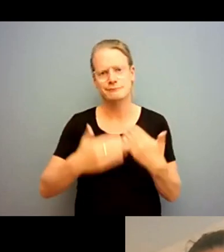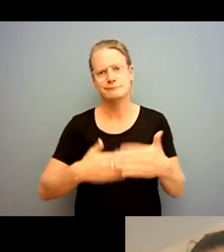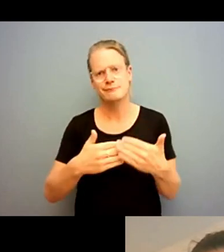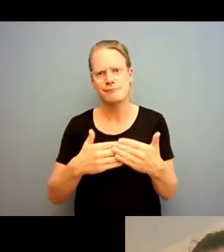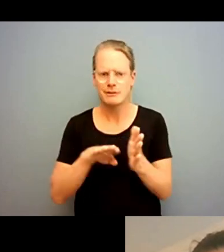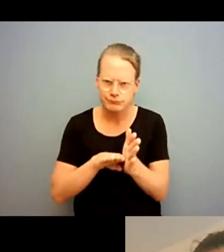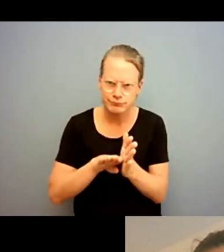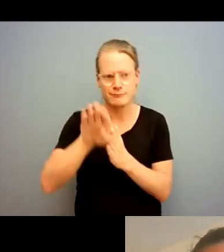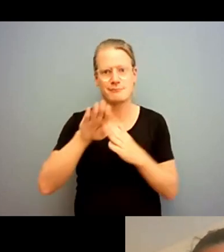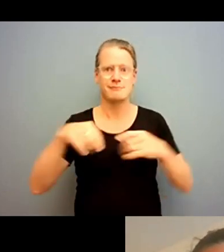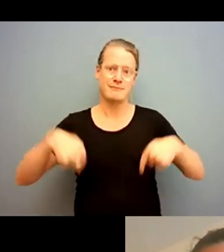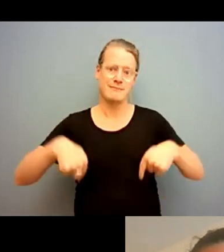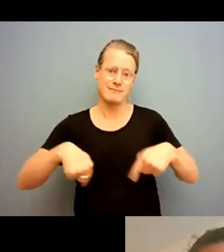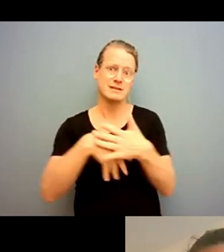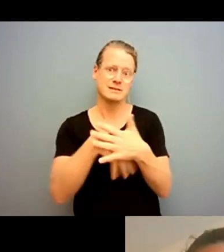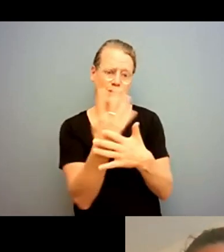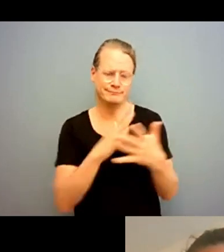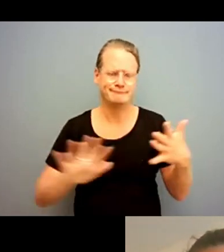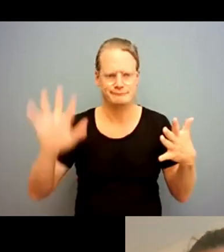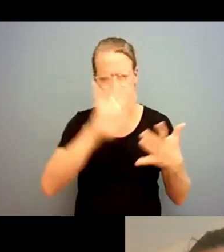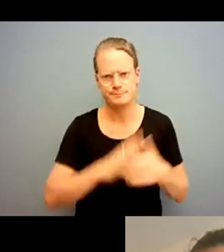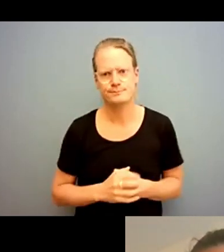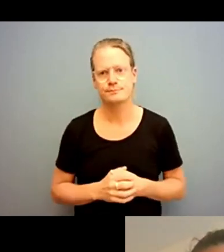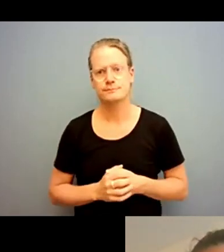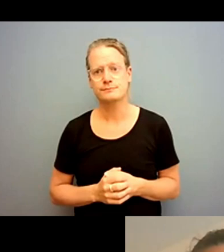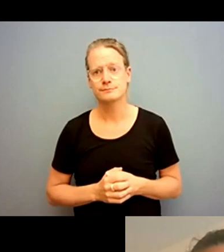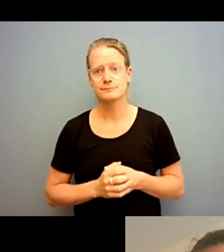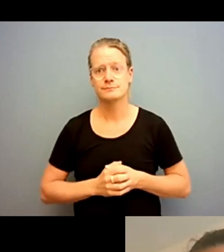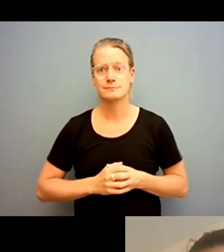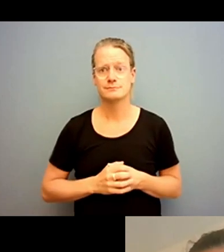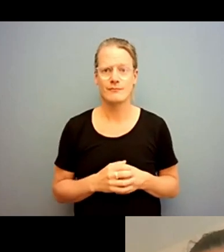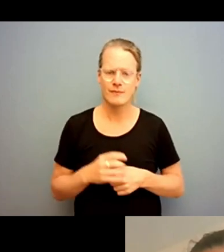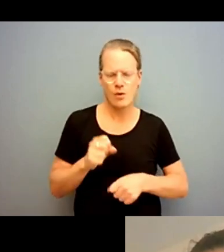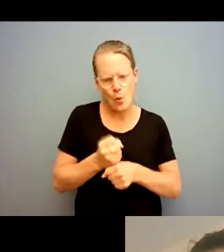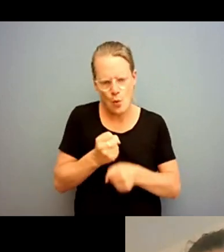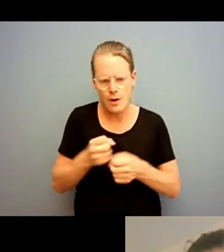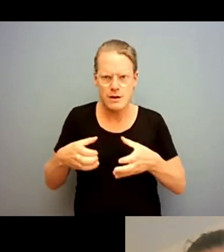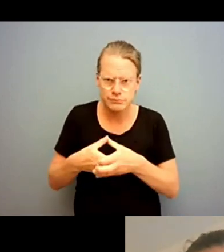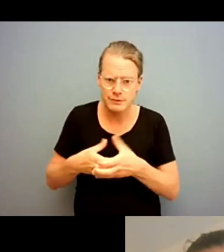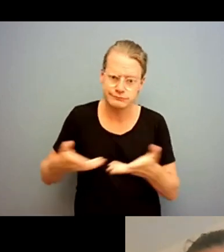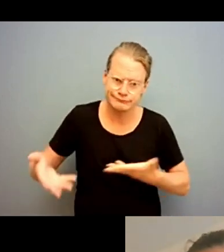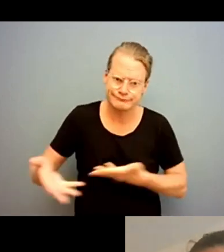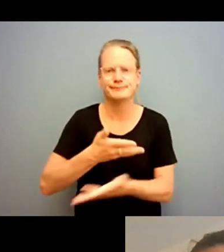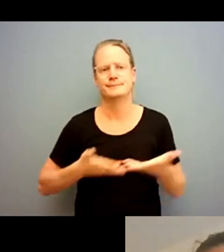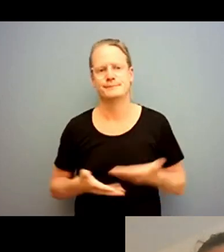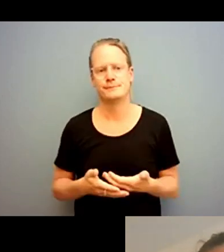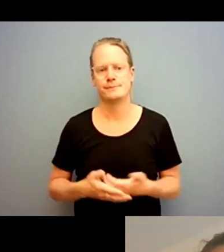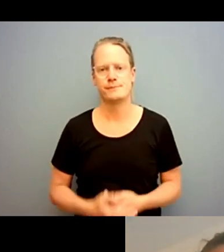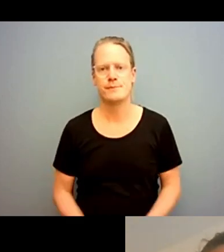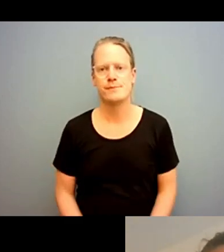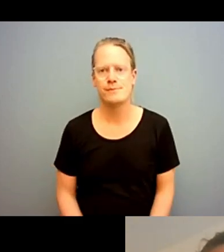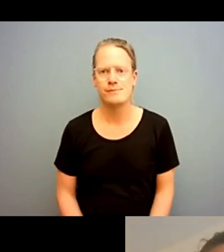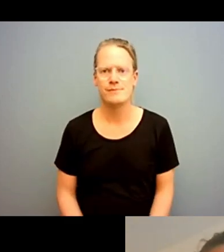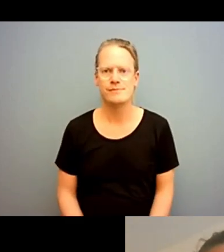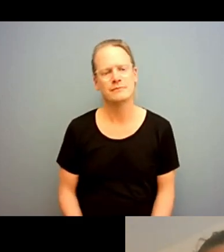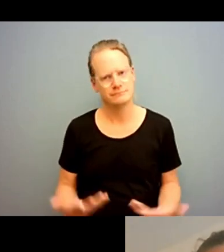in the Nordic Arctic collaboration, and we have had some interesting differences between the countries